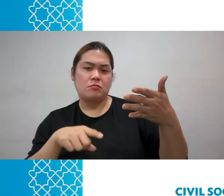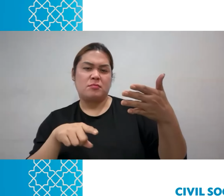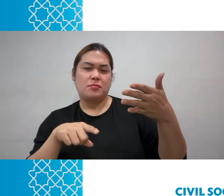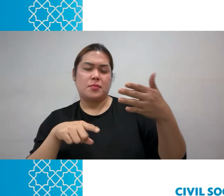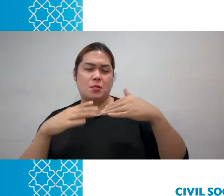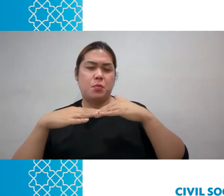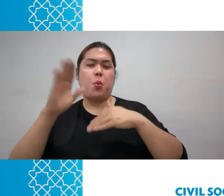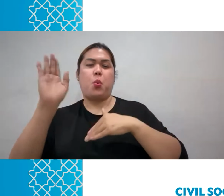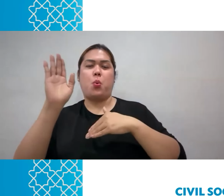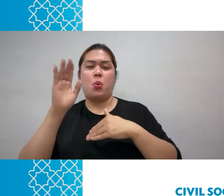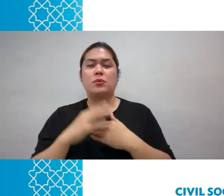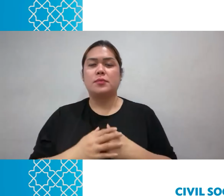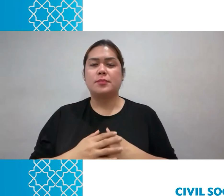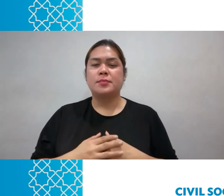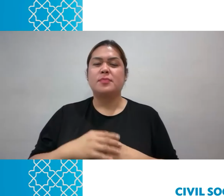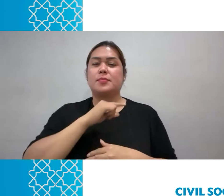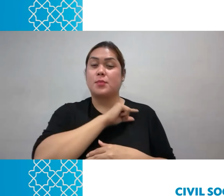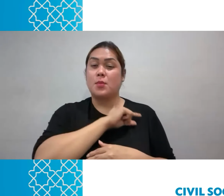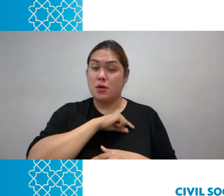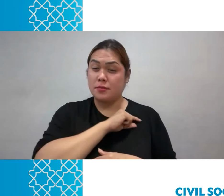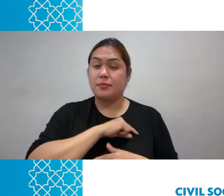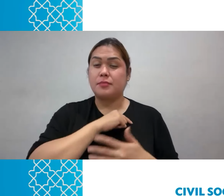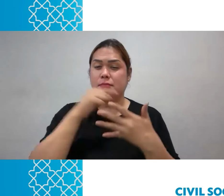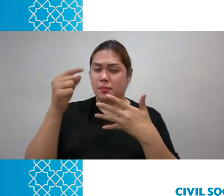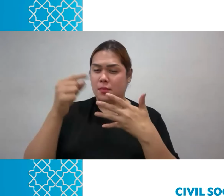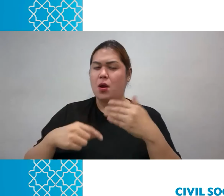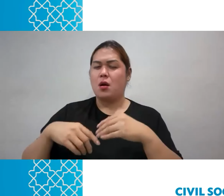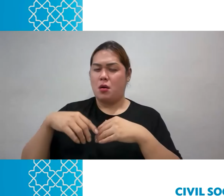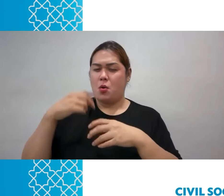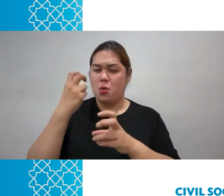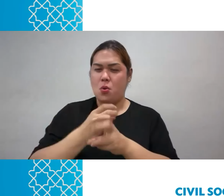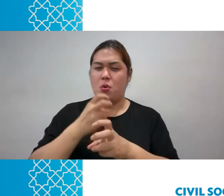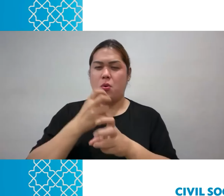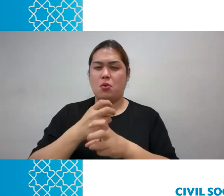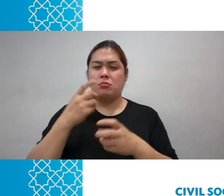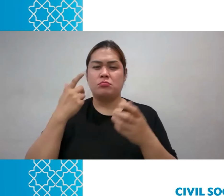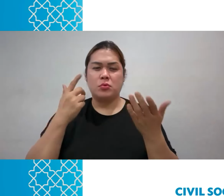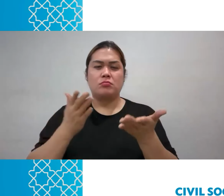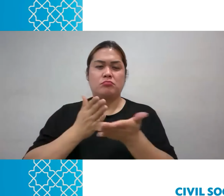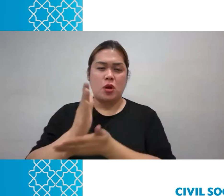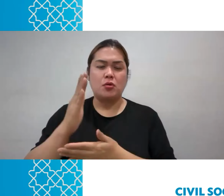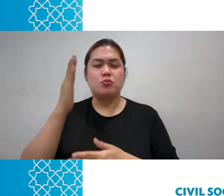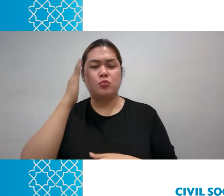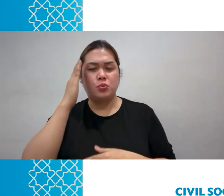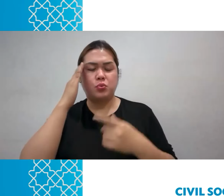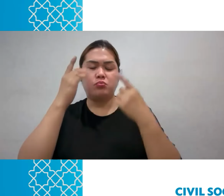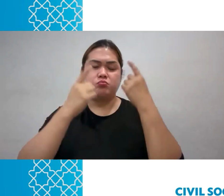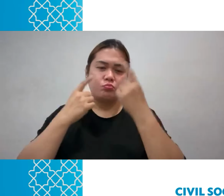rigorous because it's about the rights, who is,